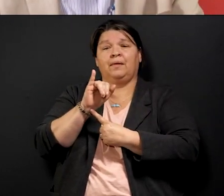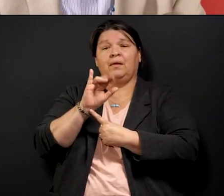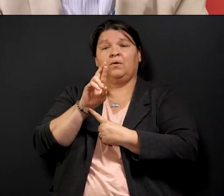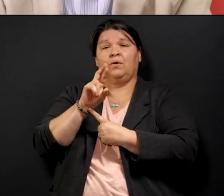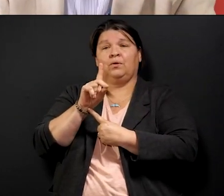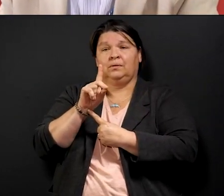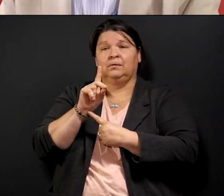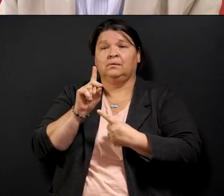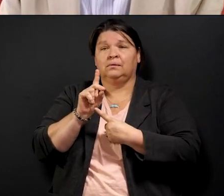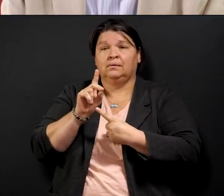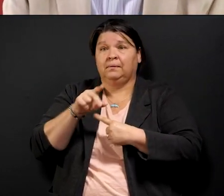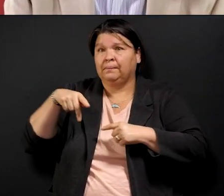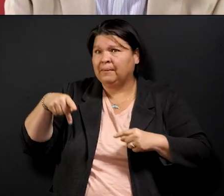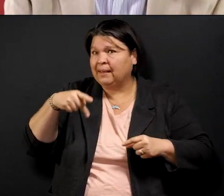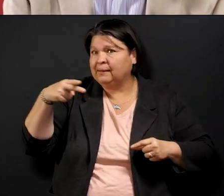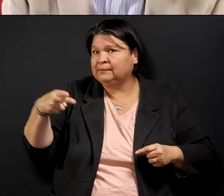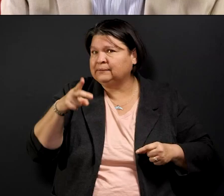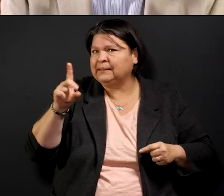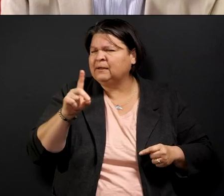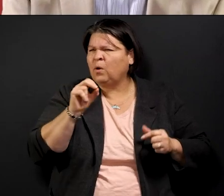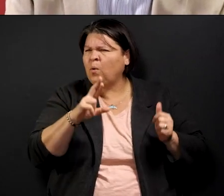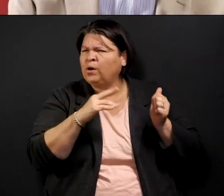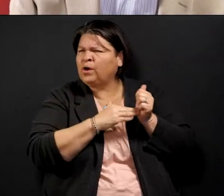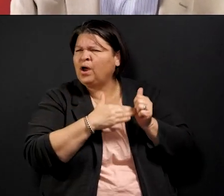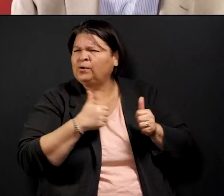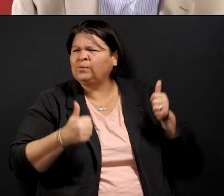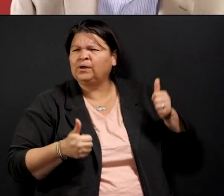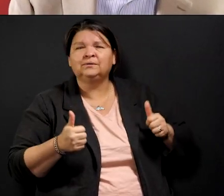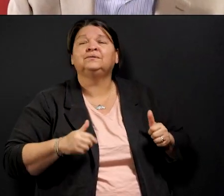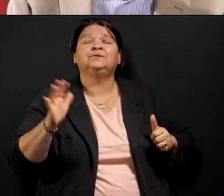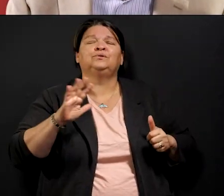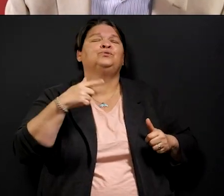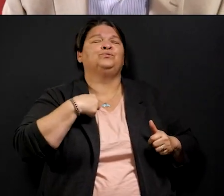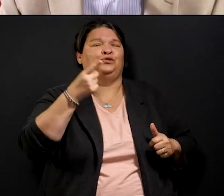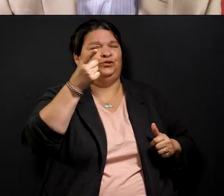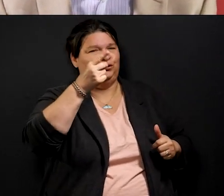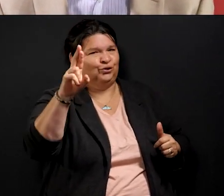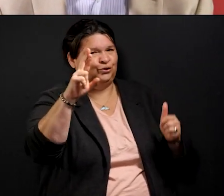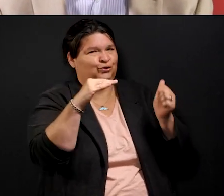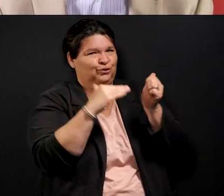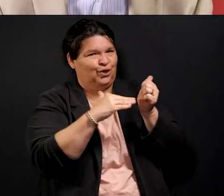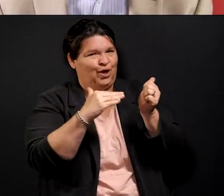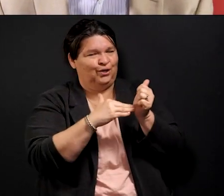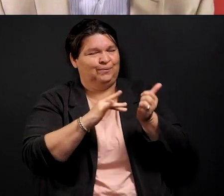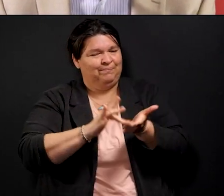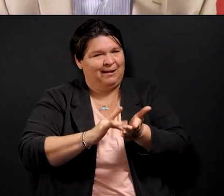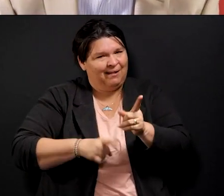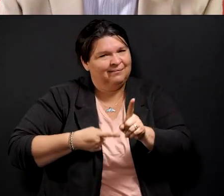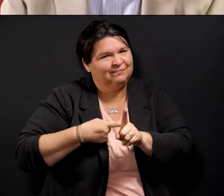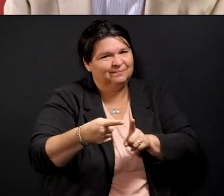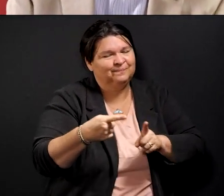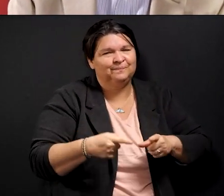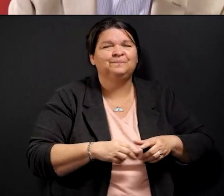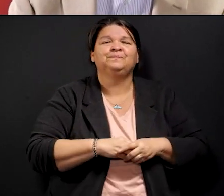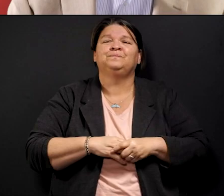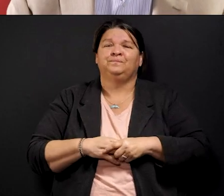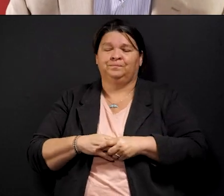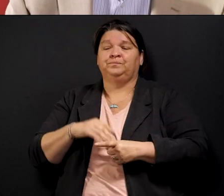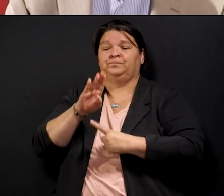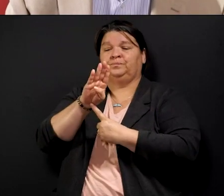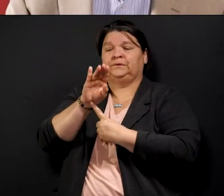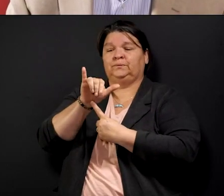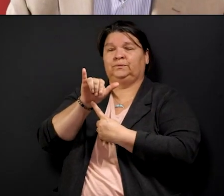yes. He's a physician. I've been corrected. Sorry about that. I thought it was a sign. But Brian is well-versed in this,